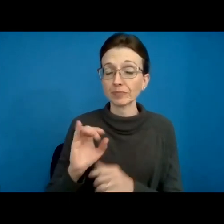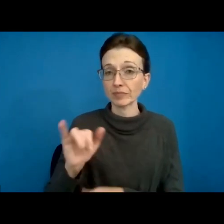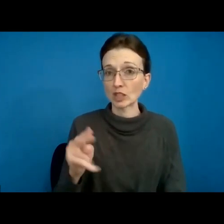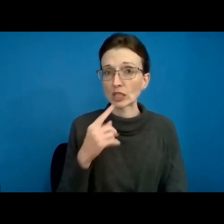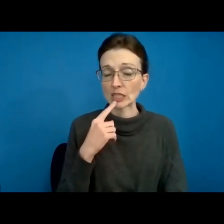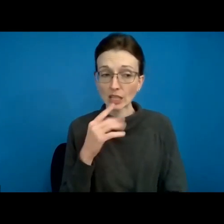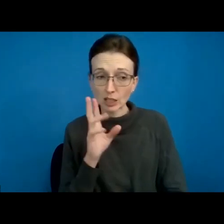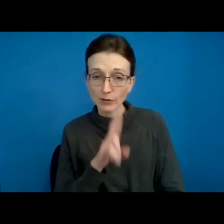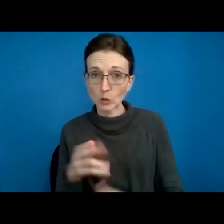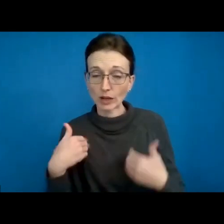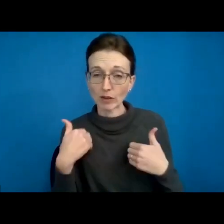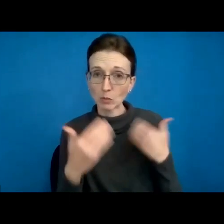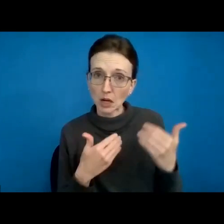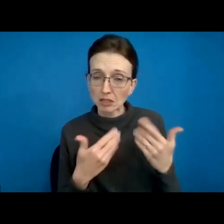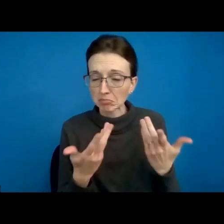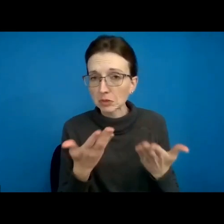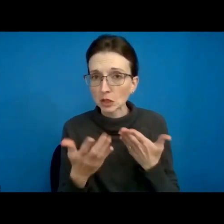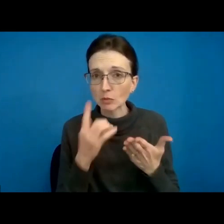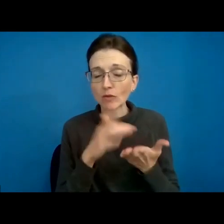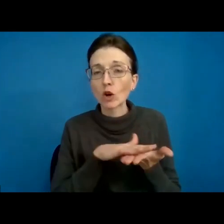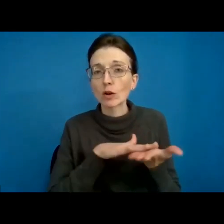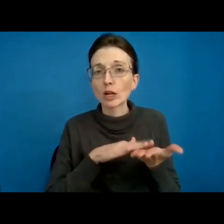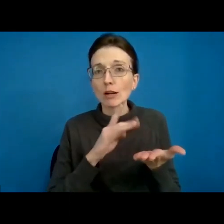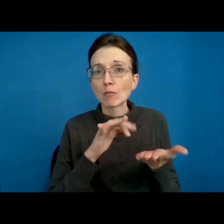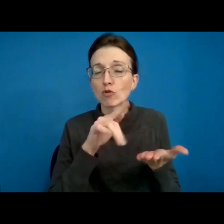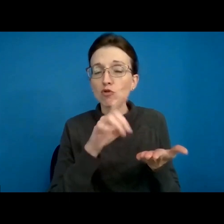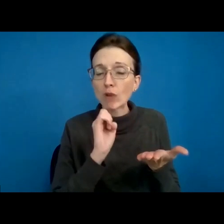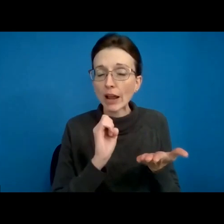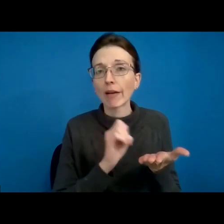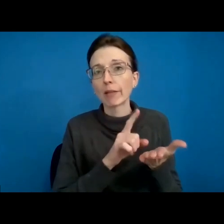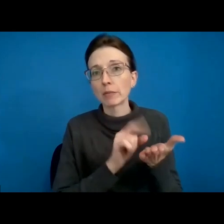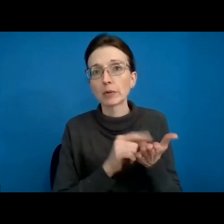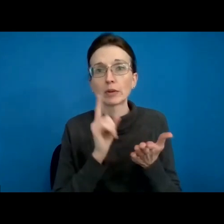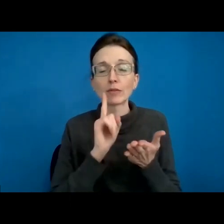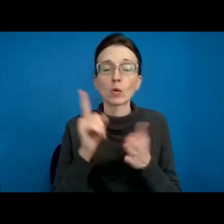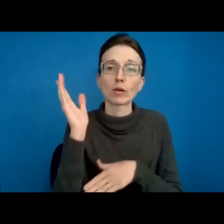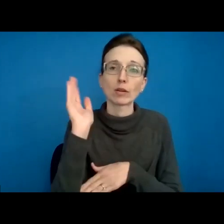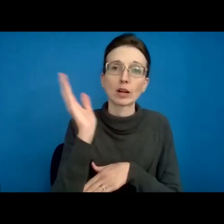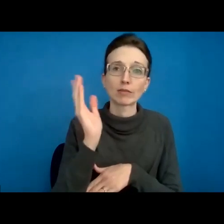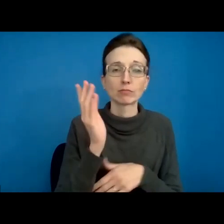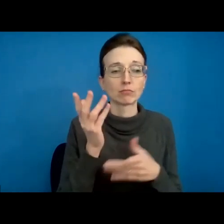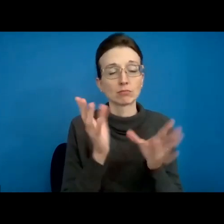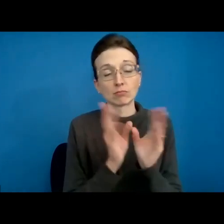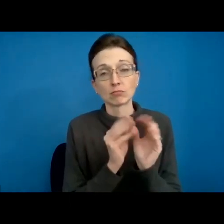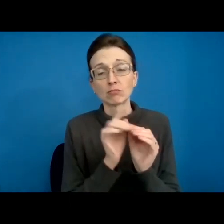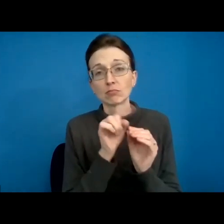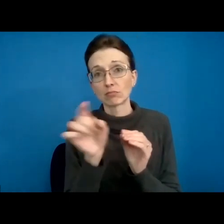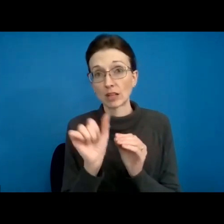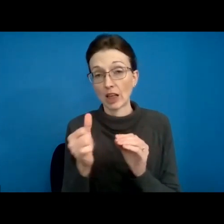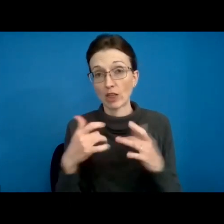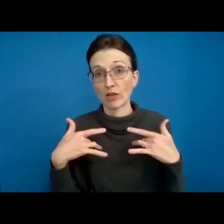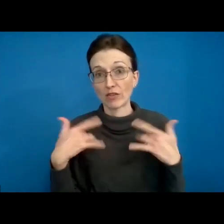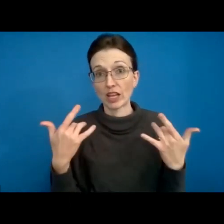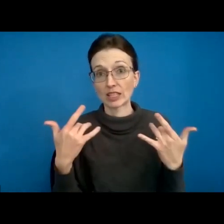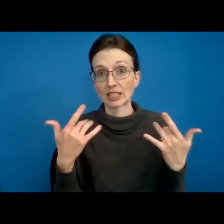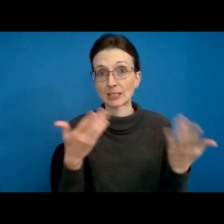does the U have a process or service for getting Braille versions of materials for conference presentations and similar events? And I will hand that over